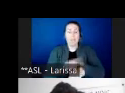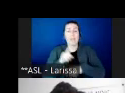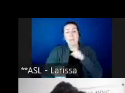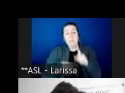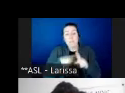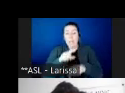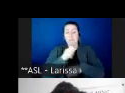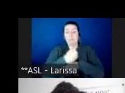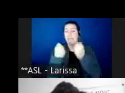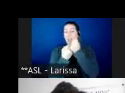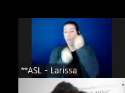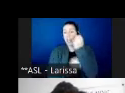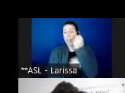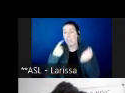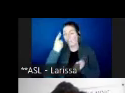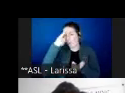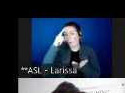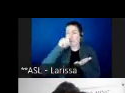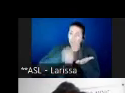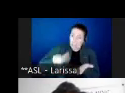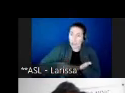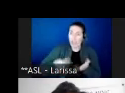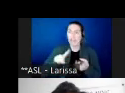for research and advocacy.